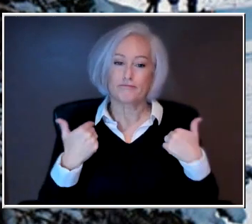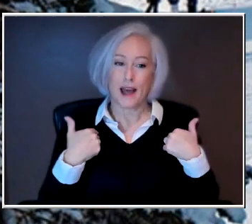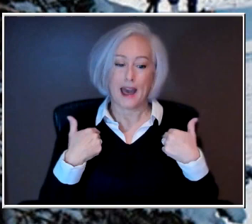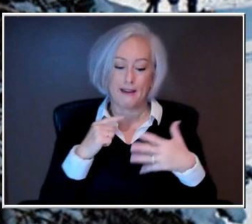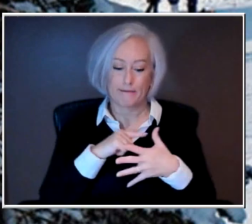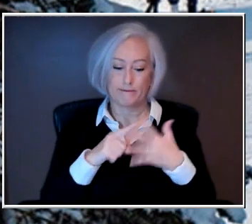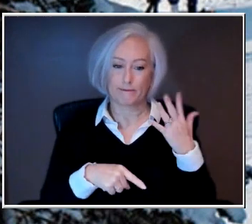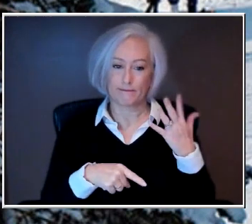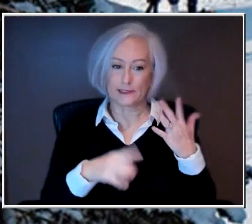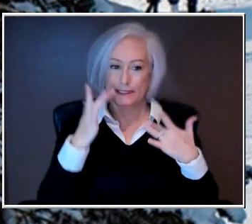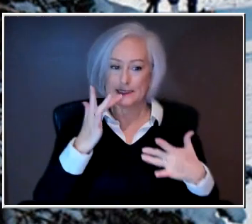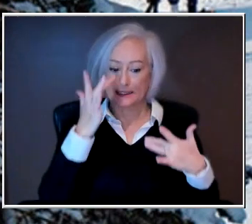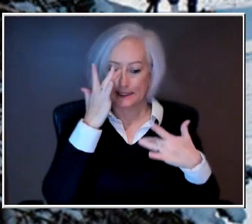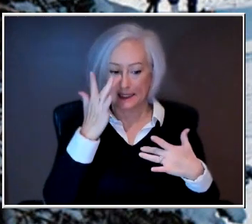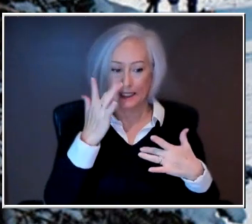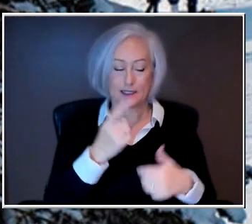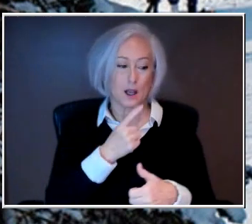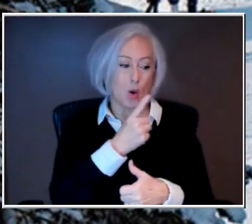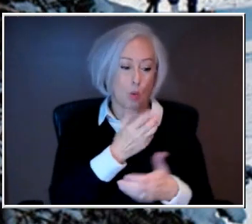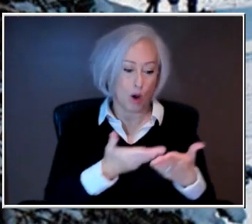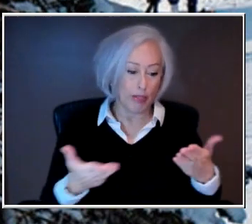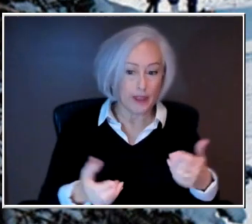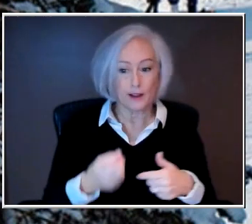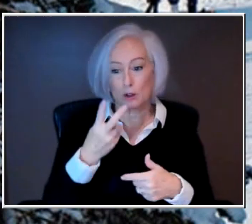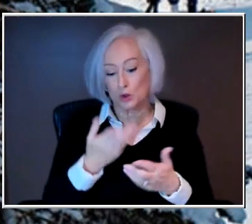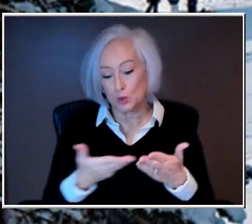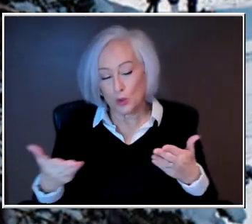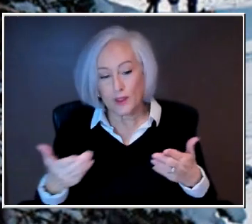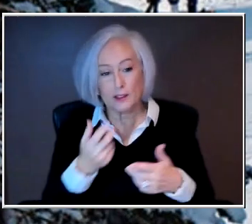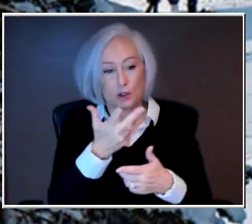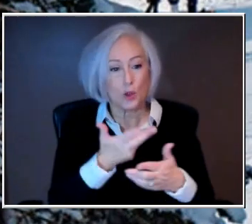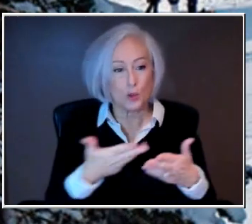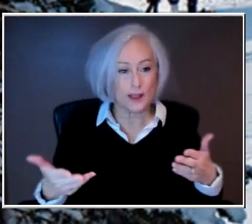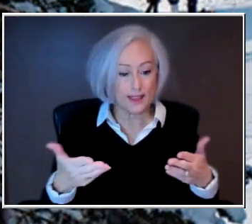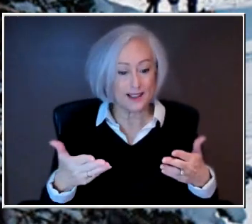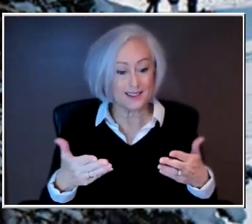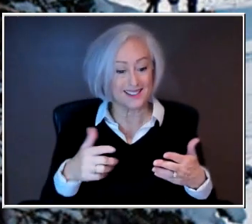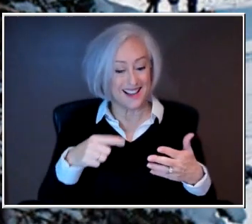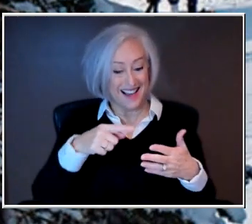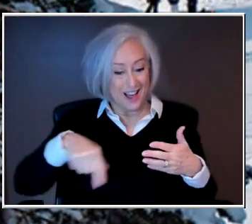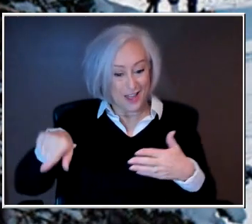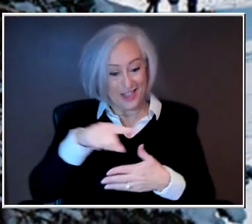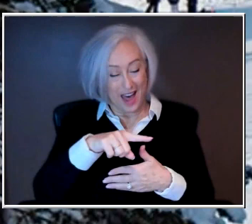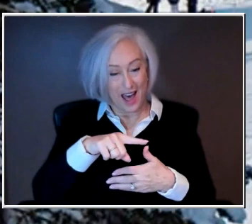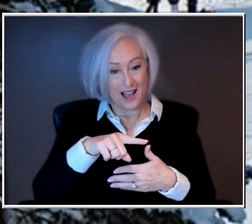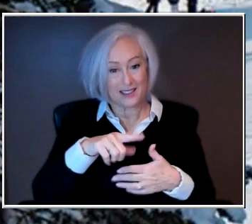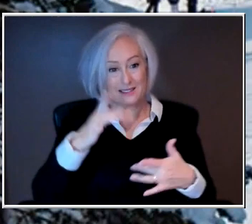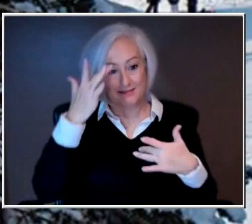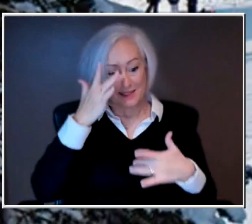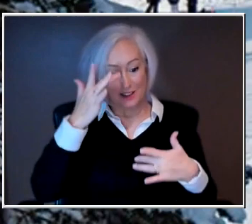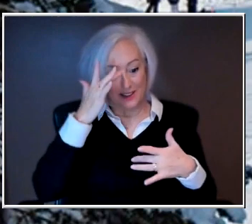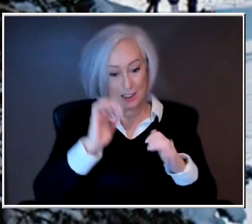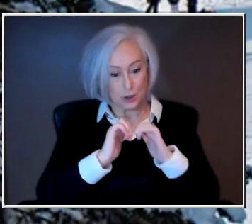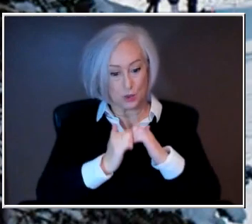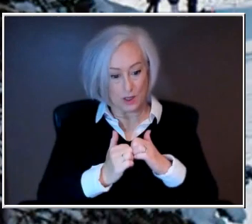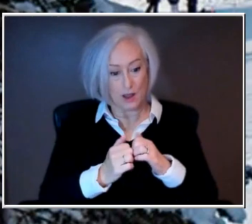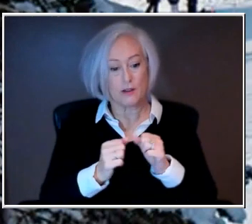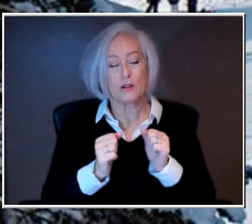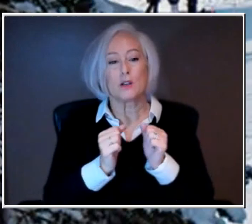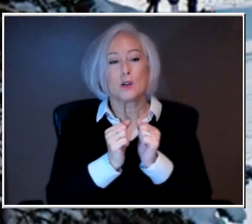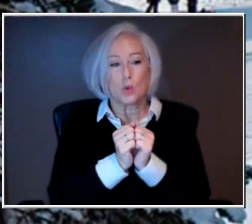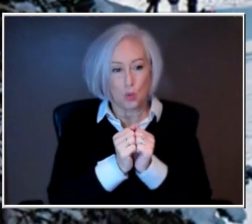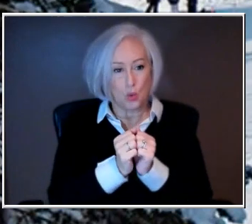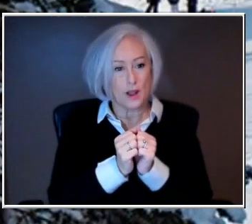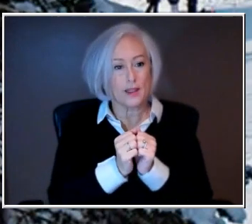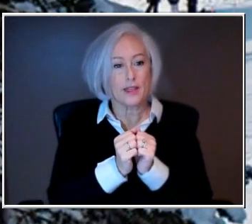one or two or three of those things that I just mentioned. So that coupled, just as with you said, Jessica, lack of uptake of the